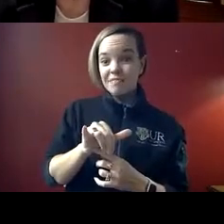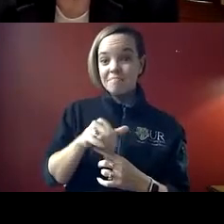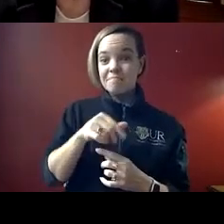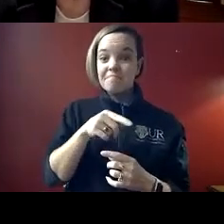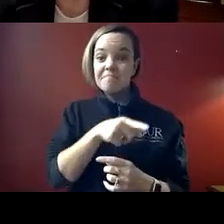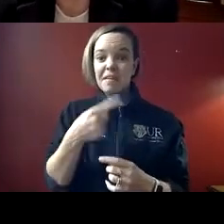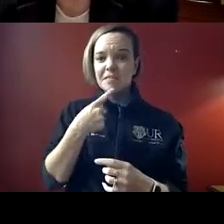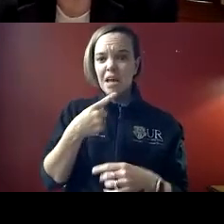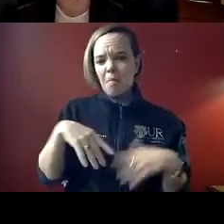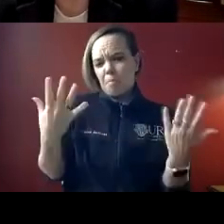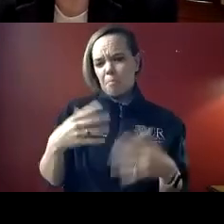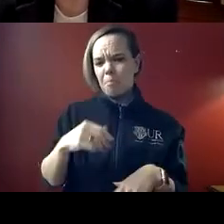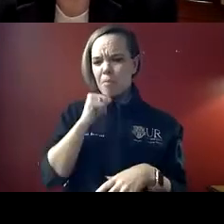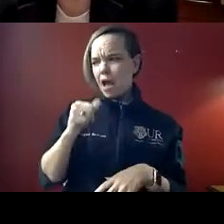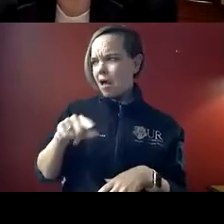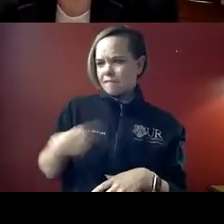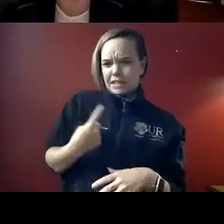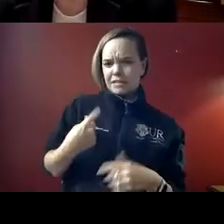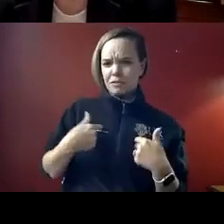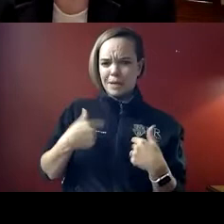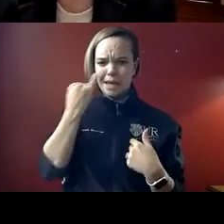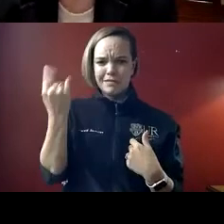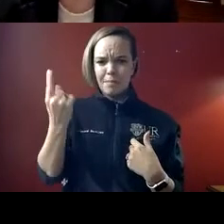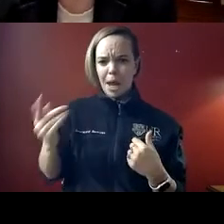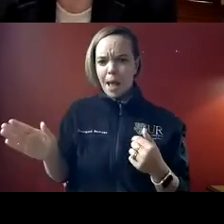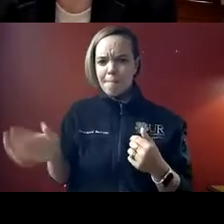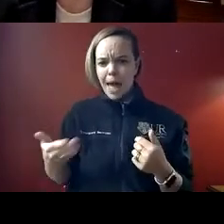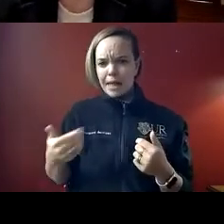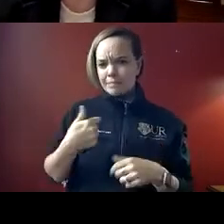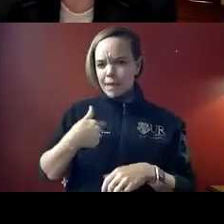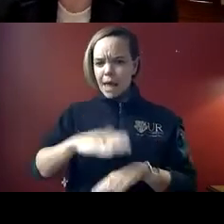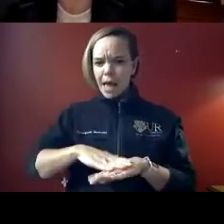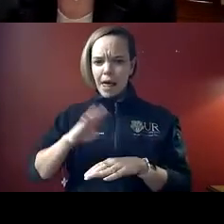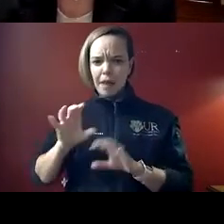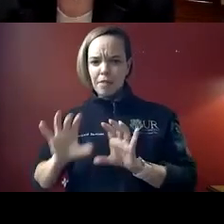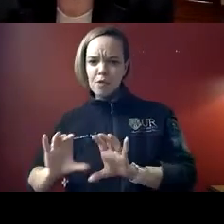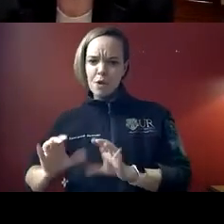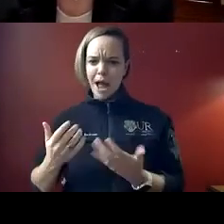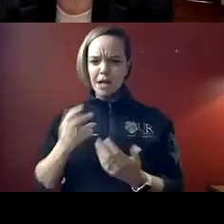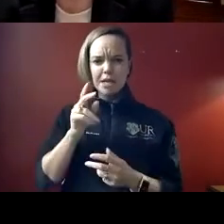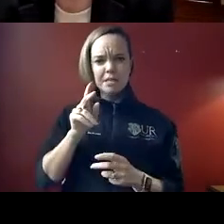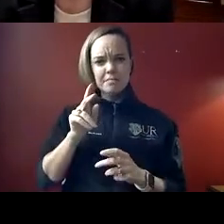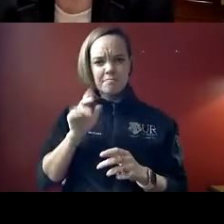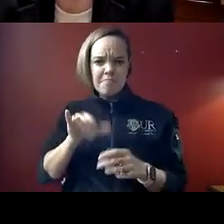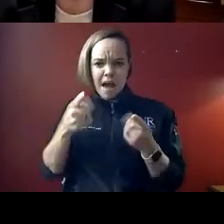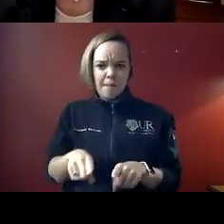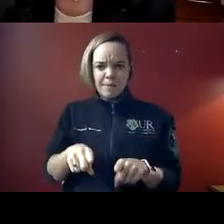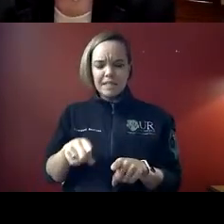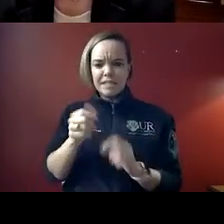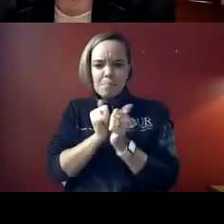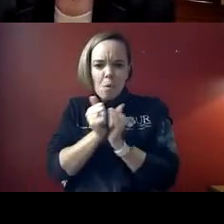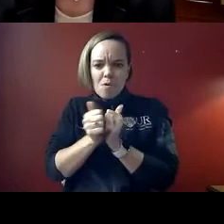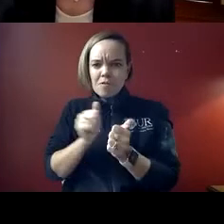patting me on the back or someone patting me on the rear end. That happens in locker rooms all the time, and not a big deal. And the